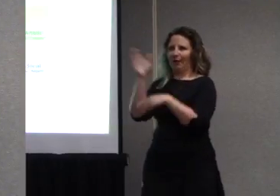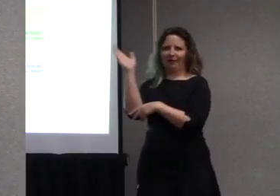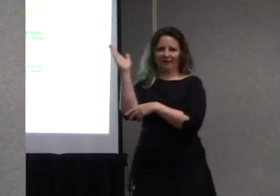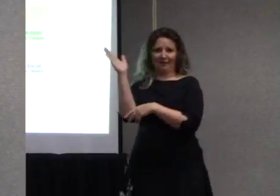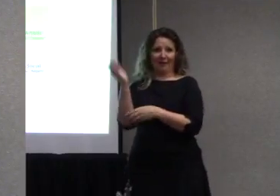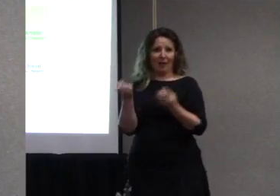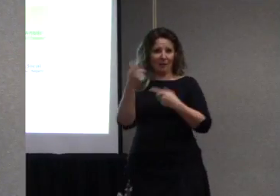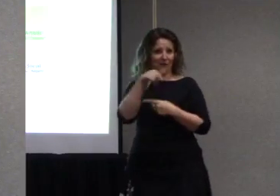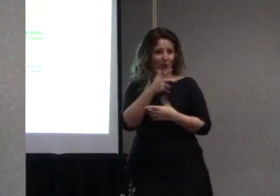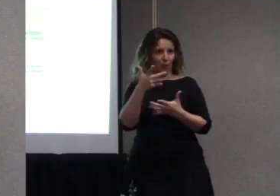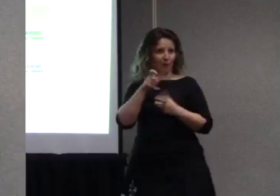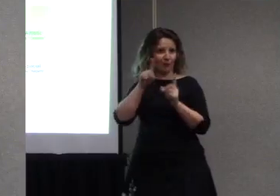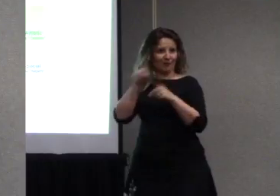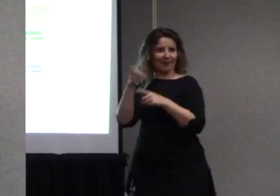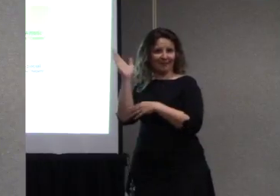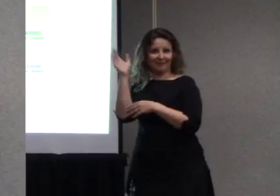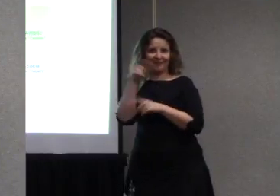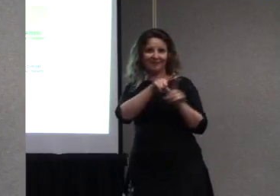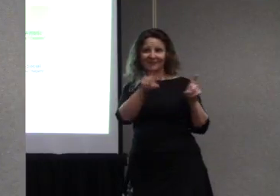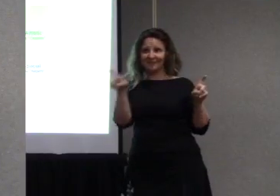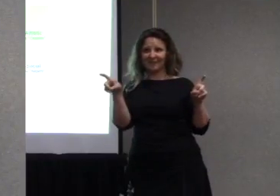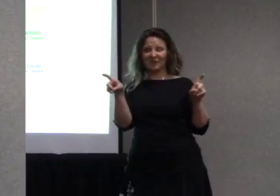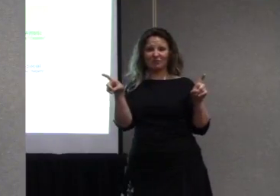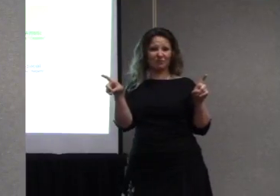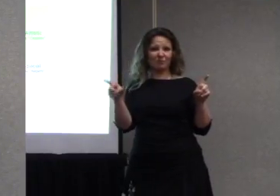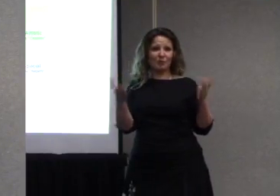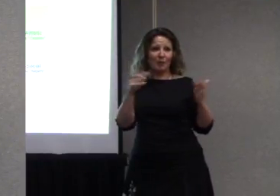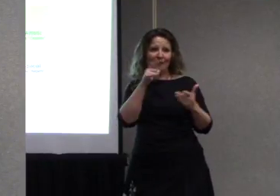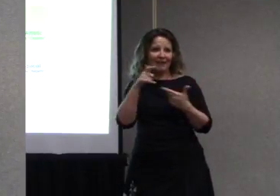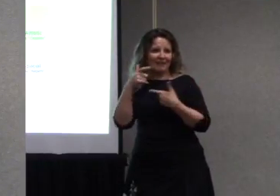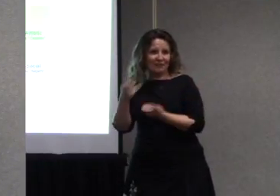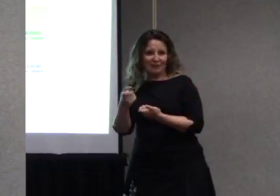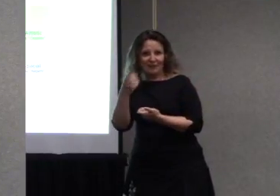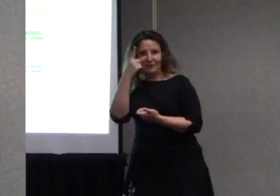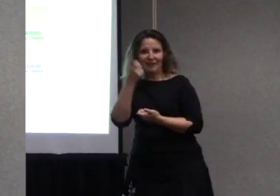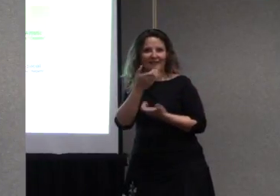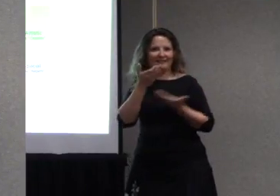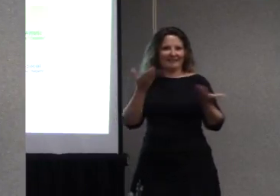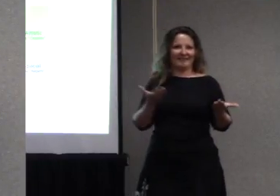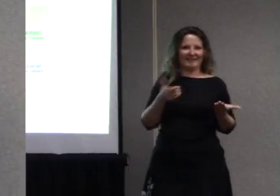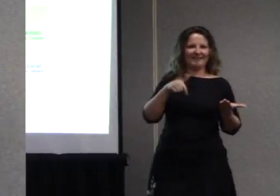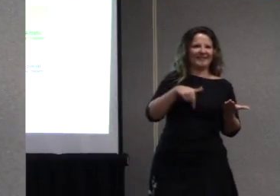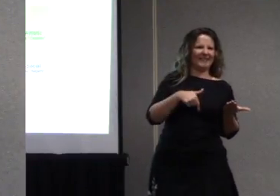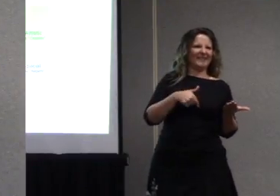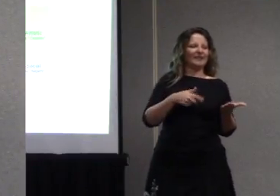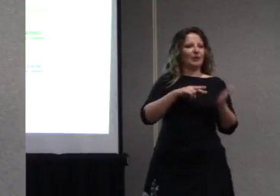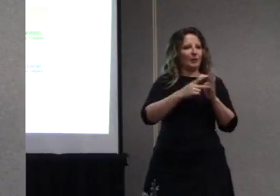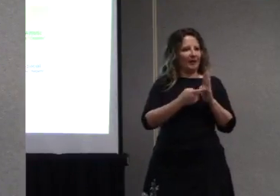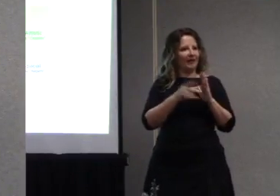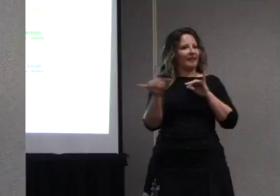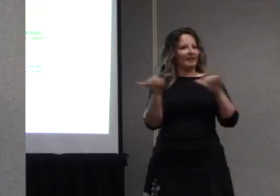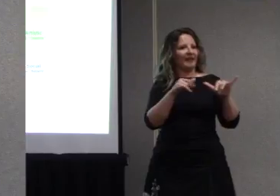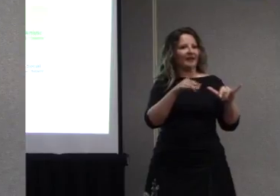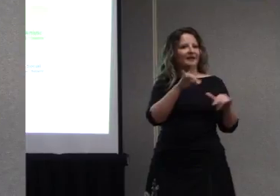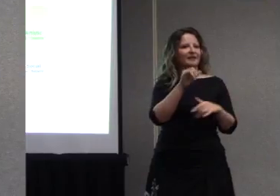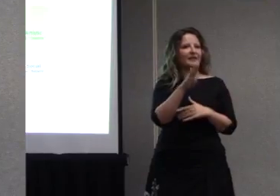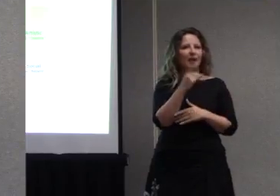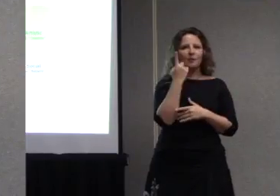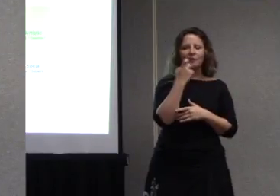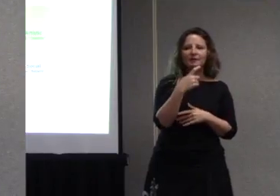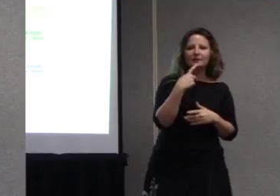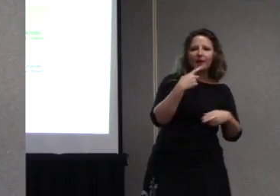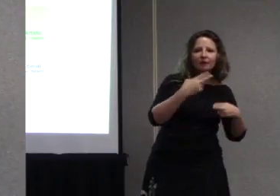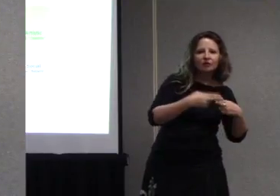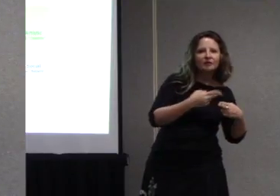going. How many of you would go to something like that? Probably not. But you would go to something